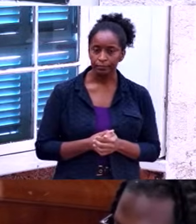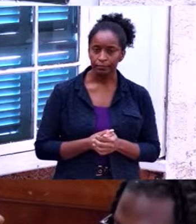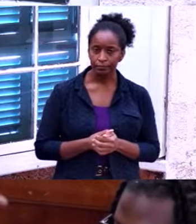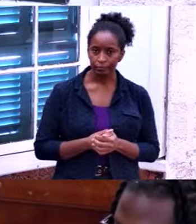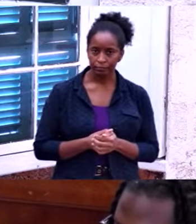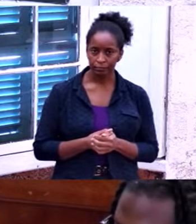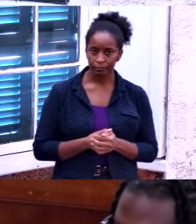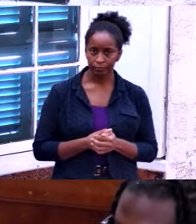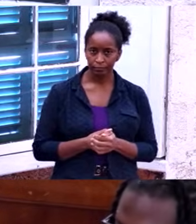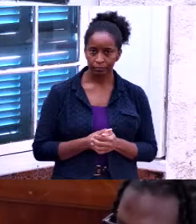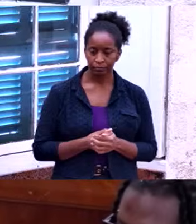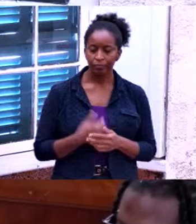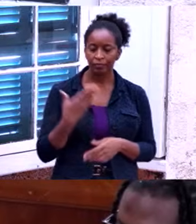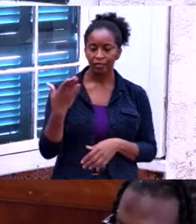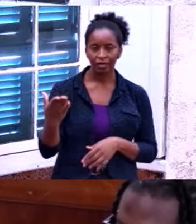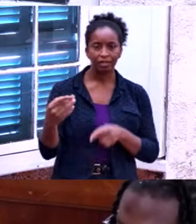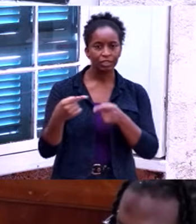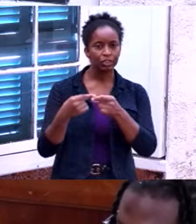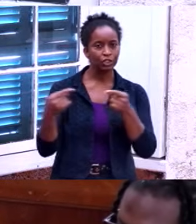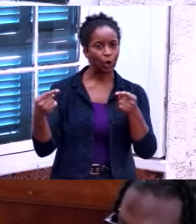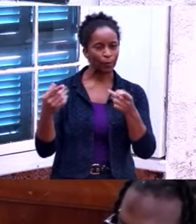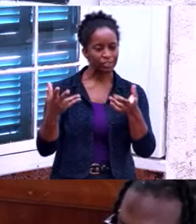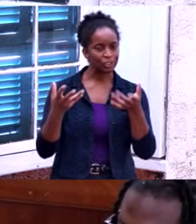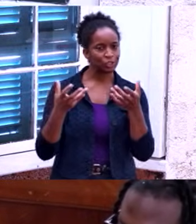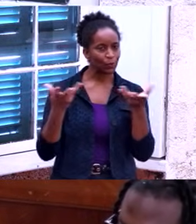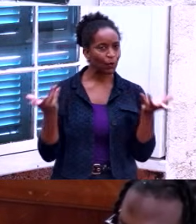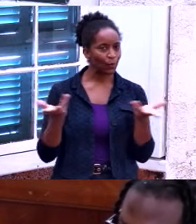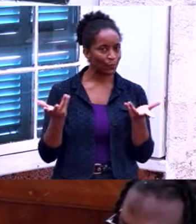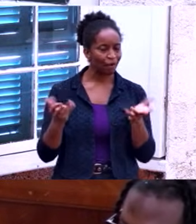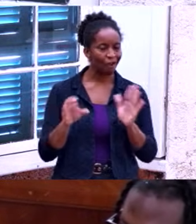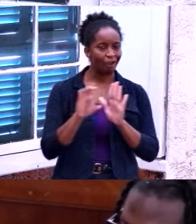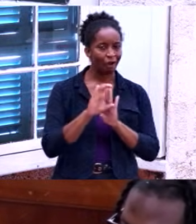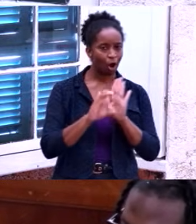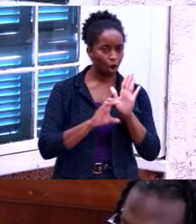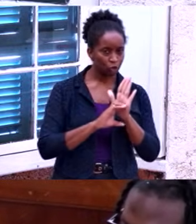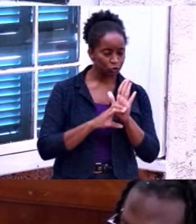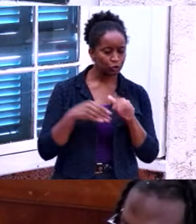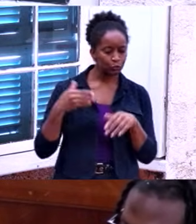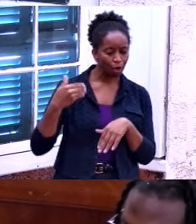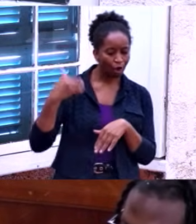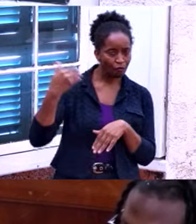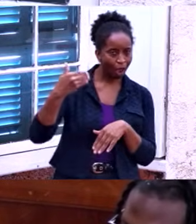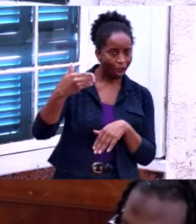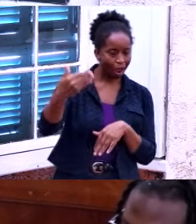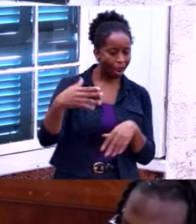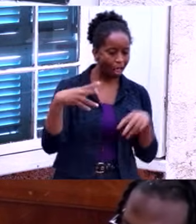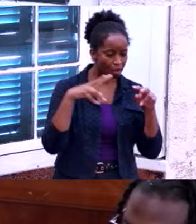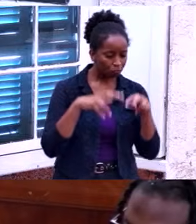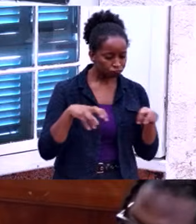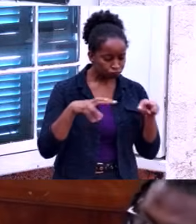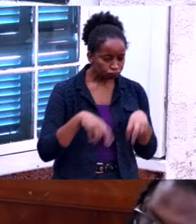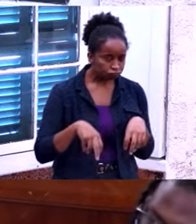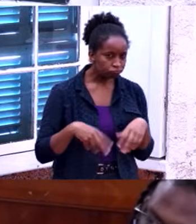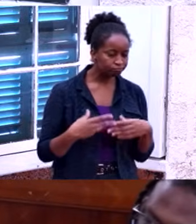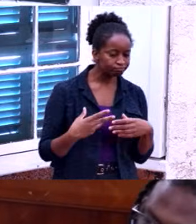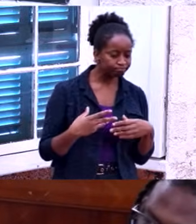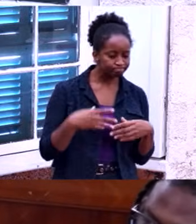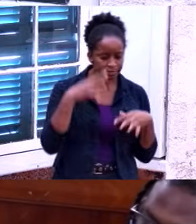opposition seems to be suggesting is the only way to alter the Constitution, is something that is ongoing. And one of the things that we recommended